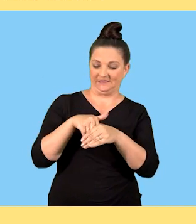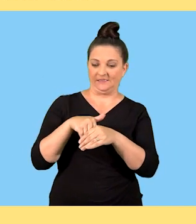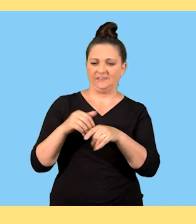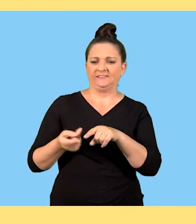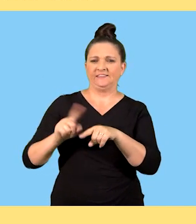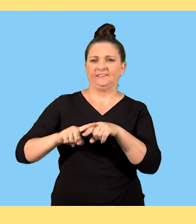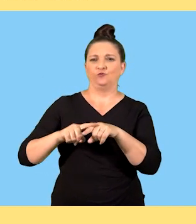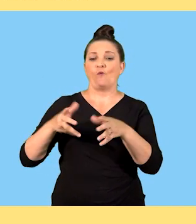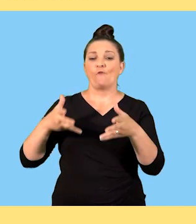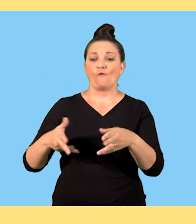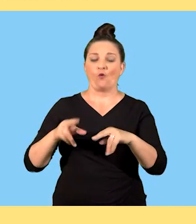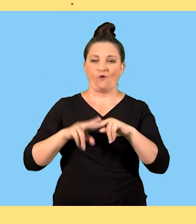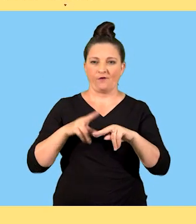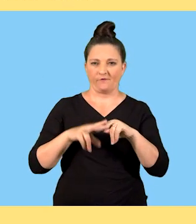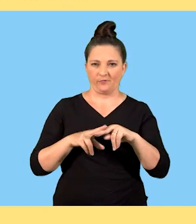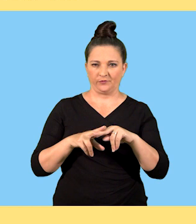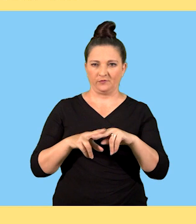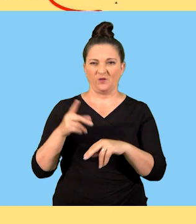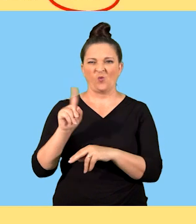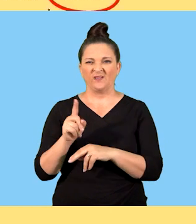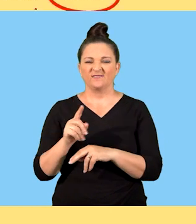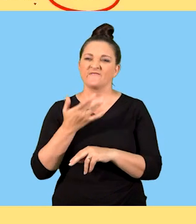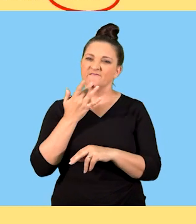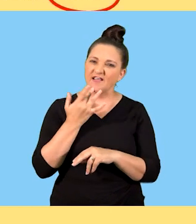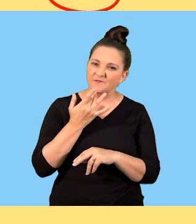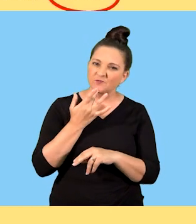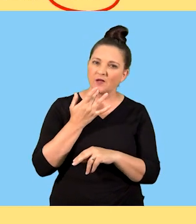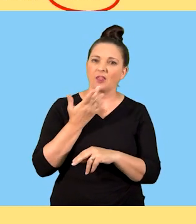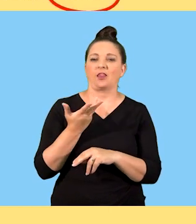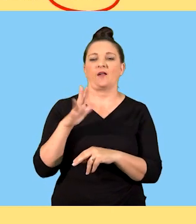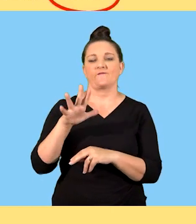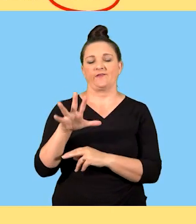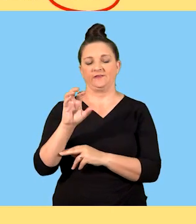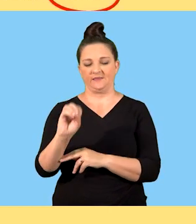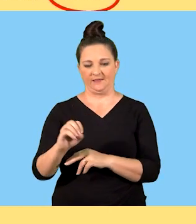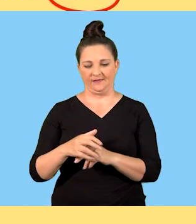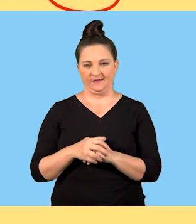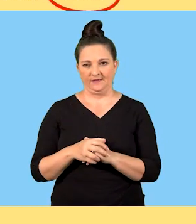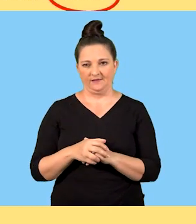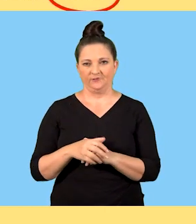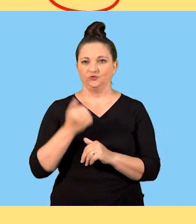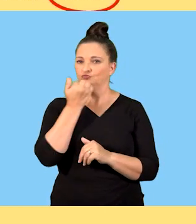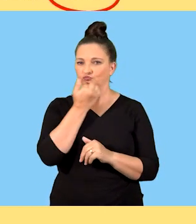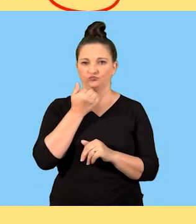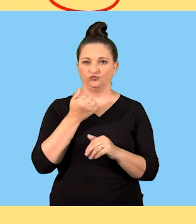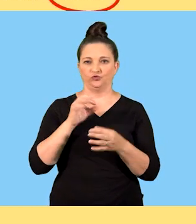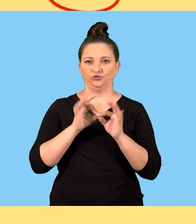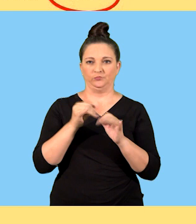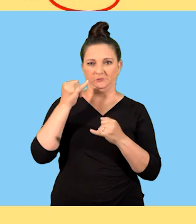into account: interest on favorable balance, 50. So we have